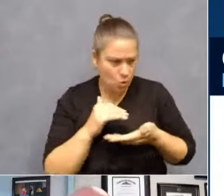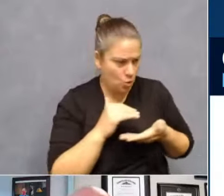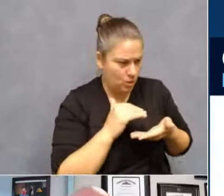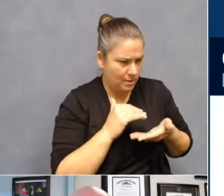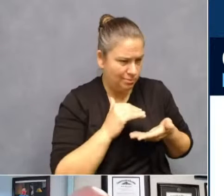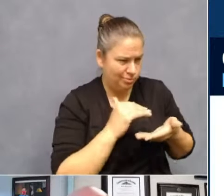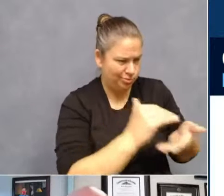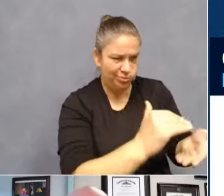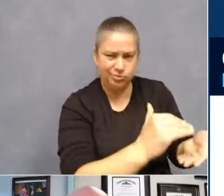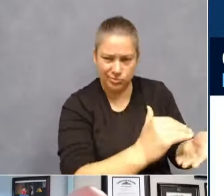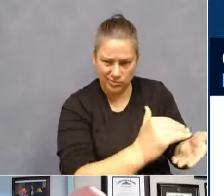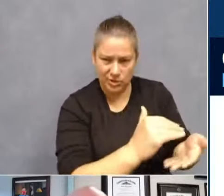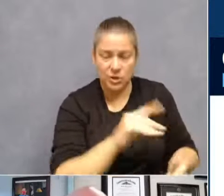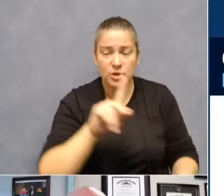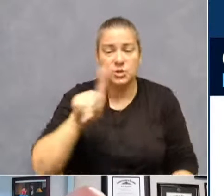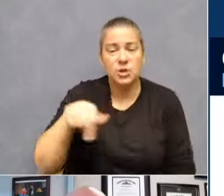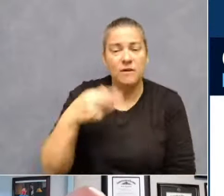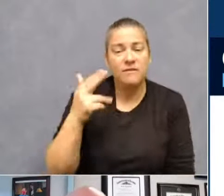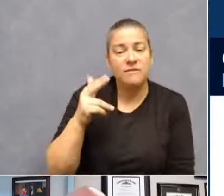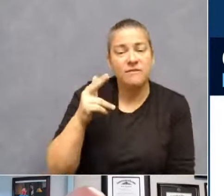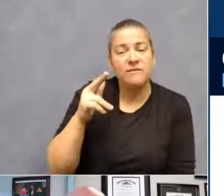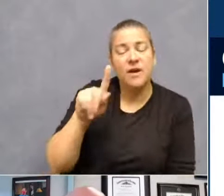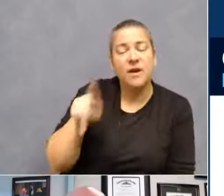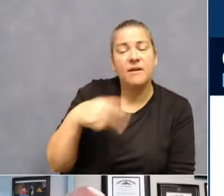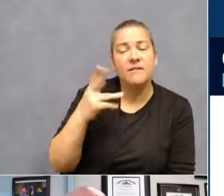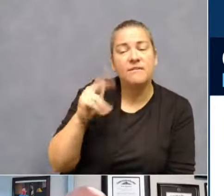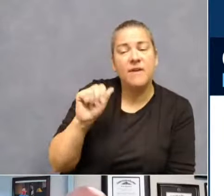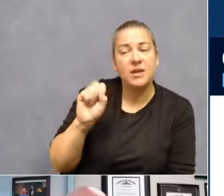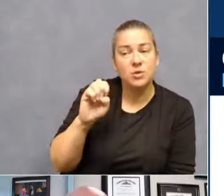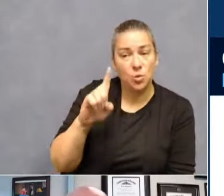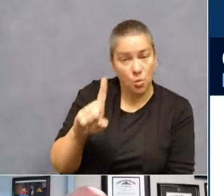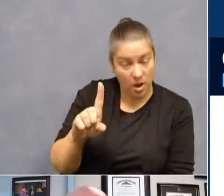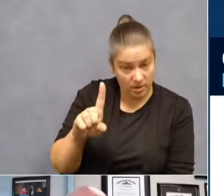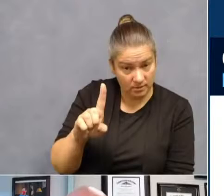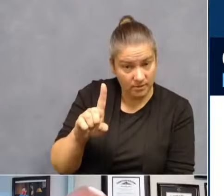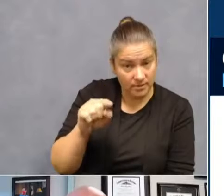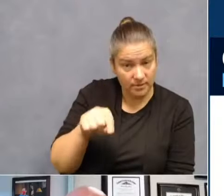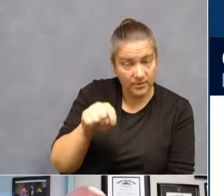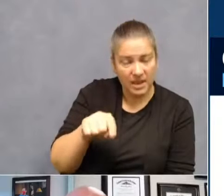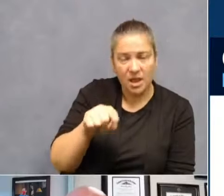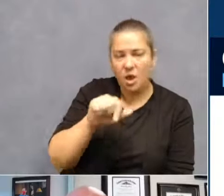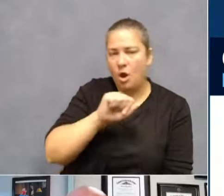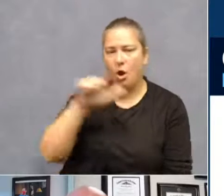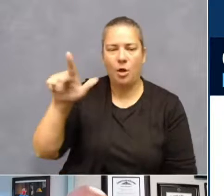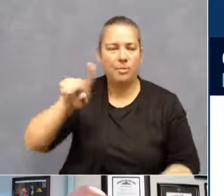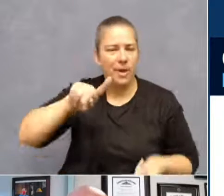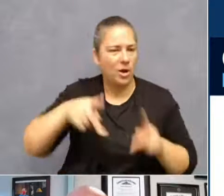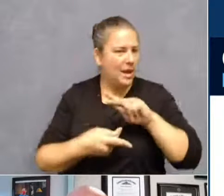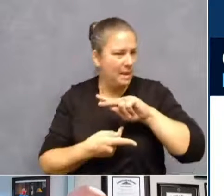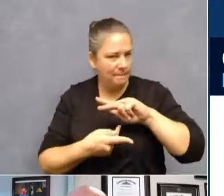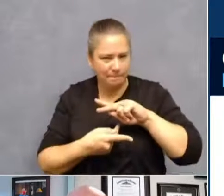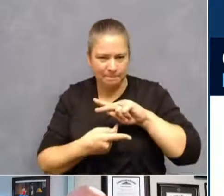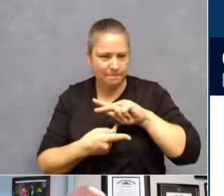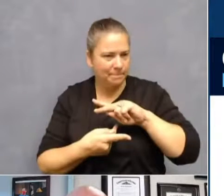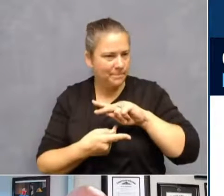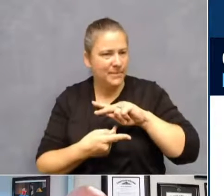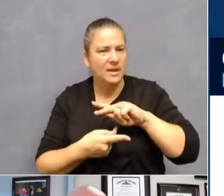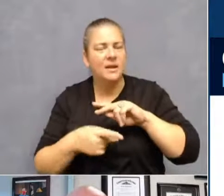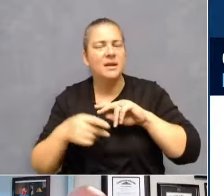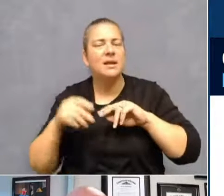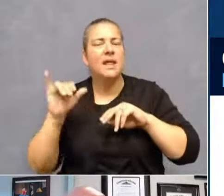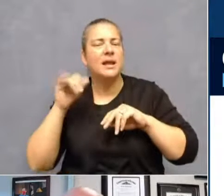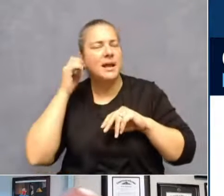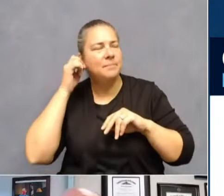going to, for every paradigm I've seen has recommended that healthcare workers in particularly high-risk